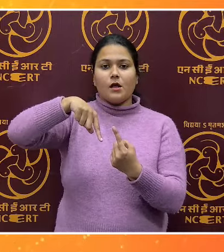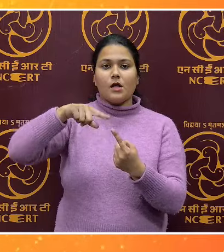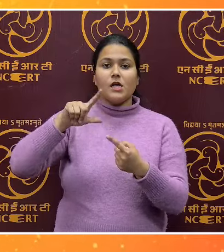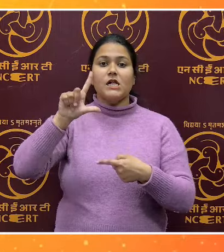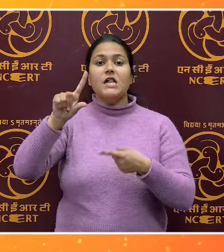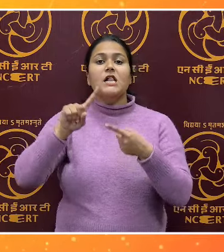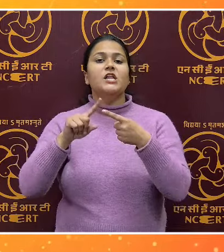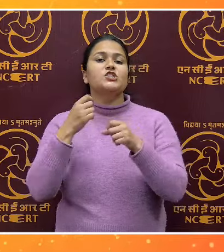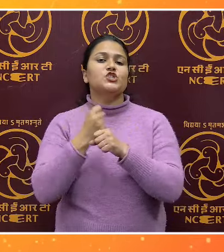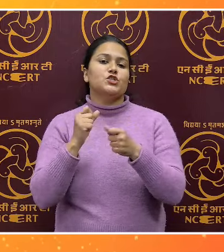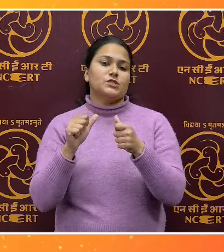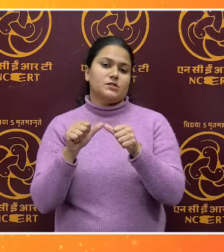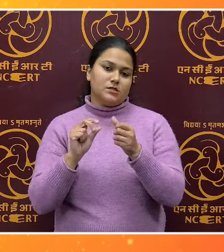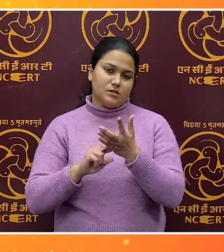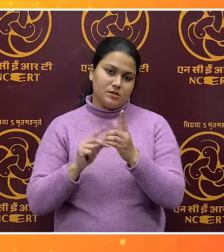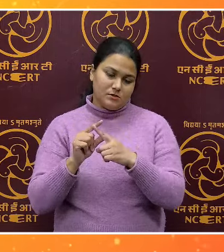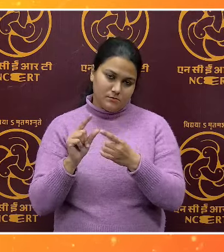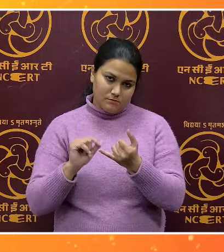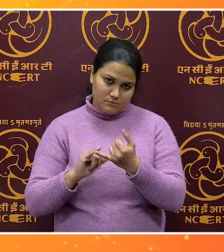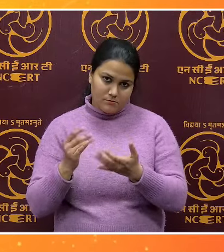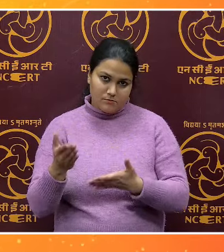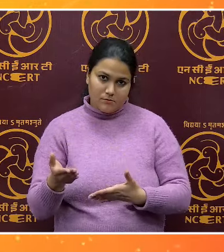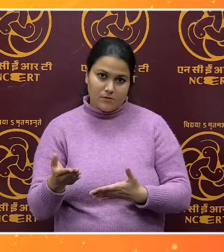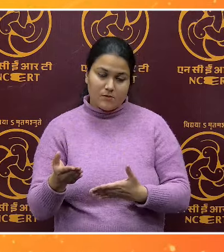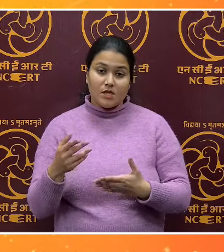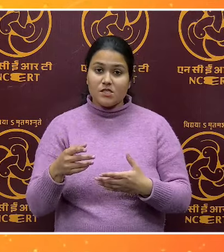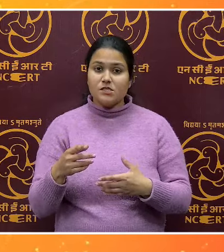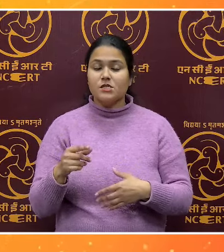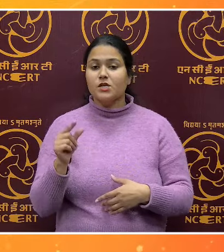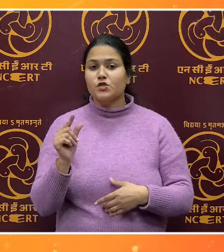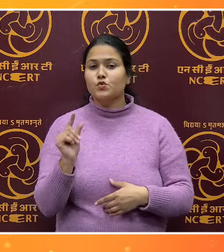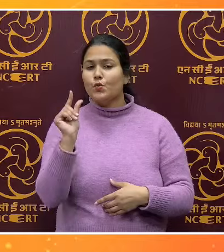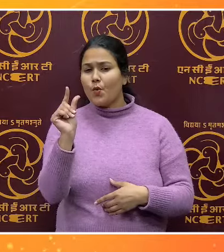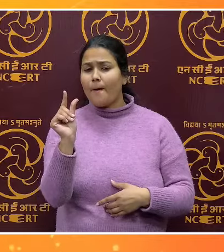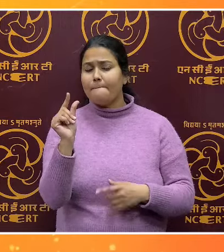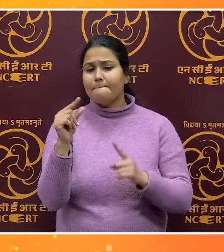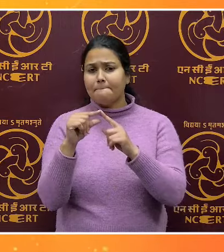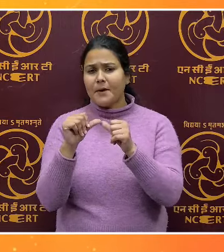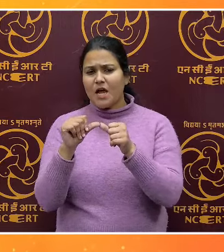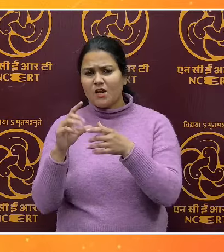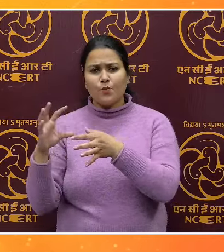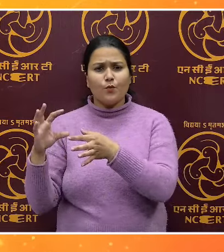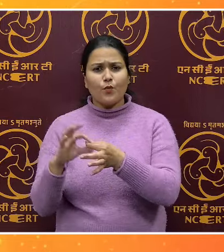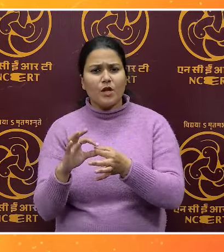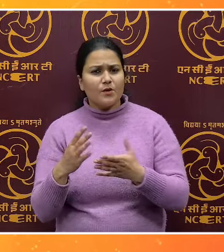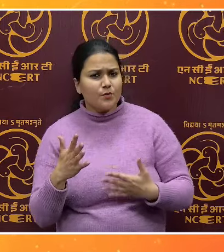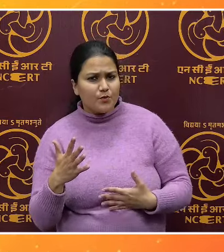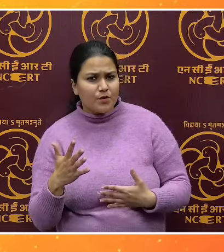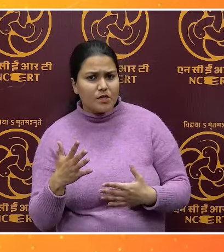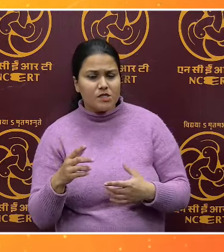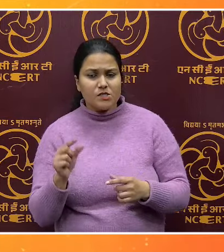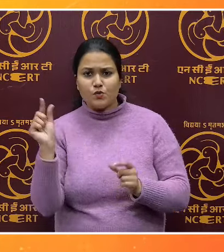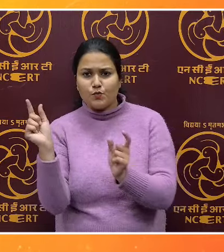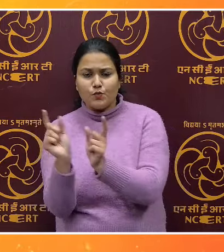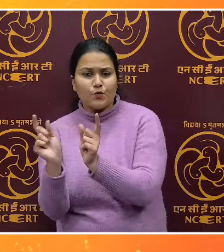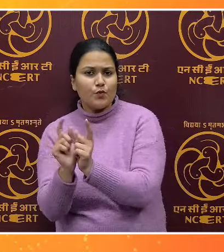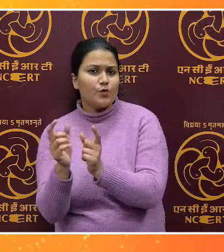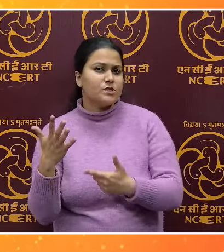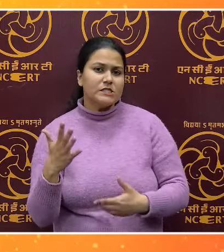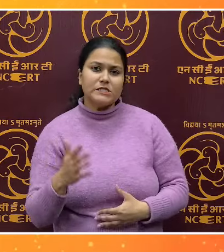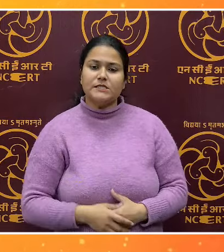ligands, providing lone pair of electrons. Basically, we can say that